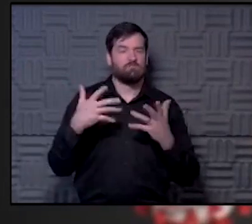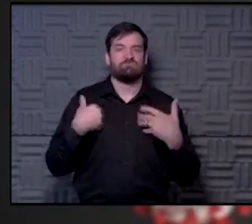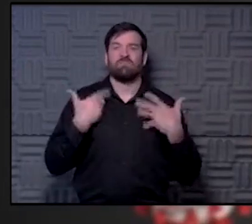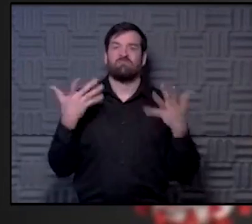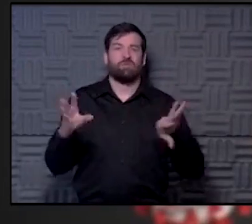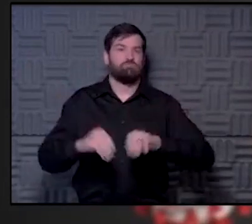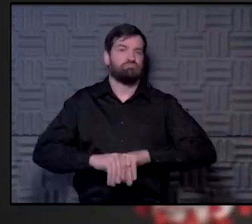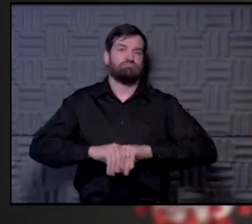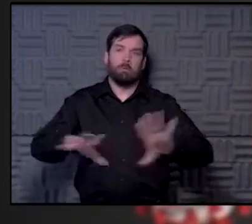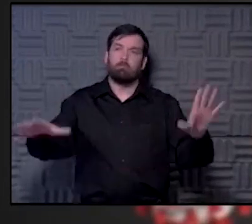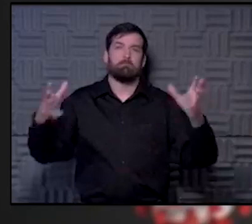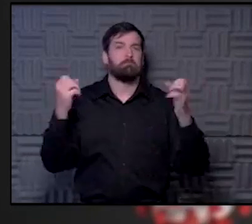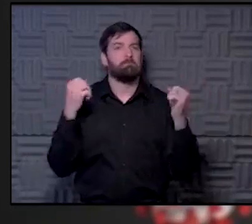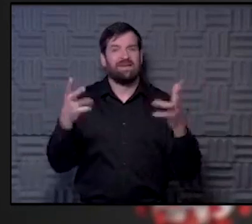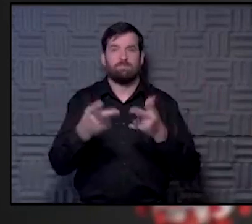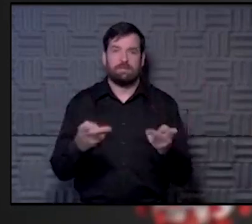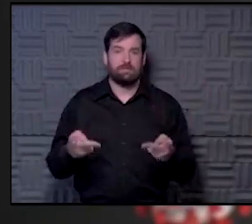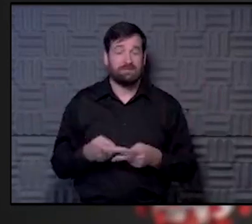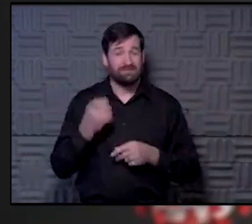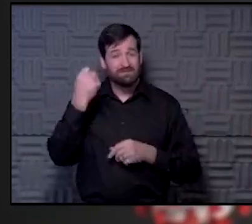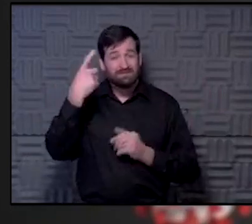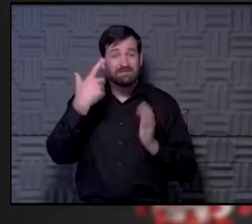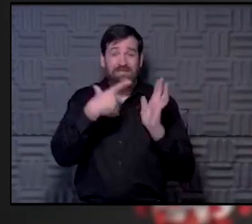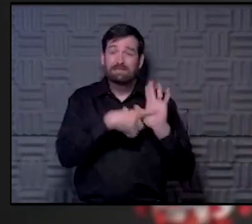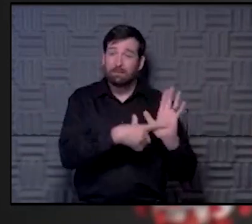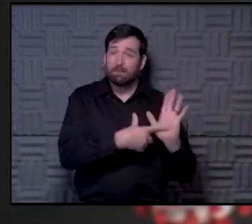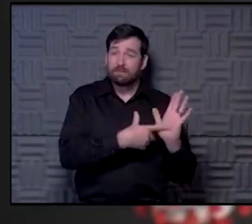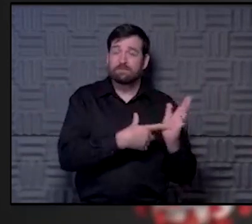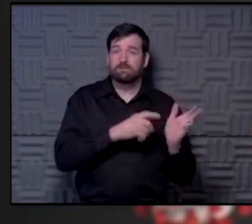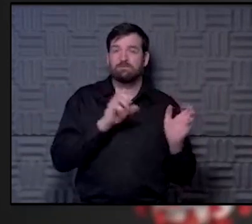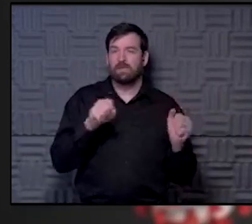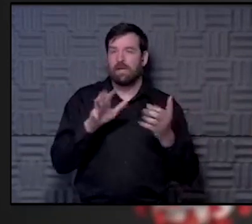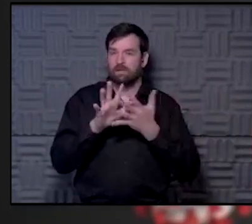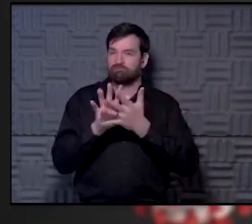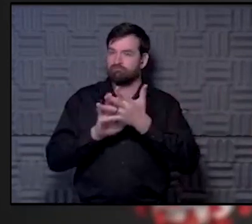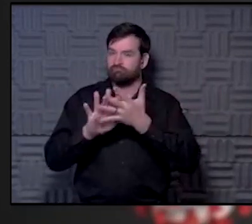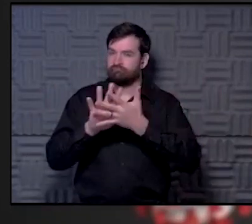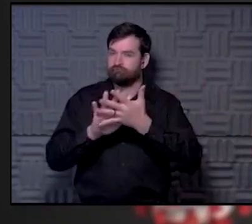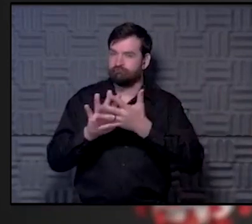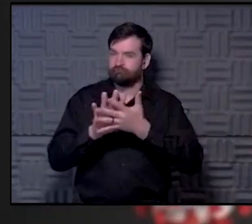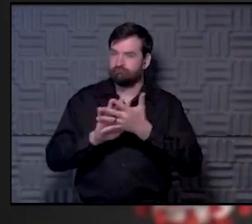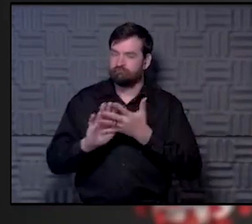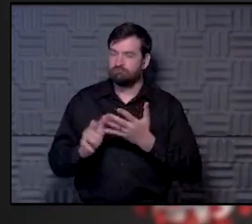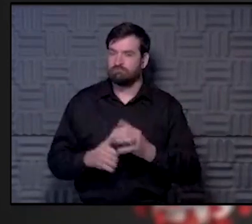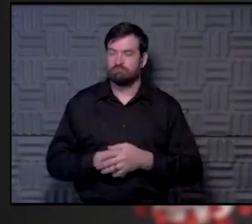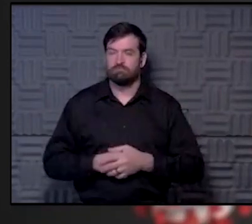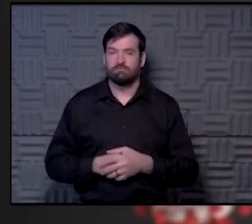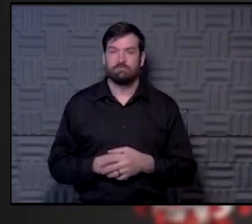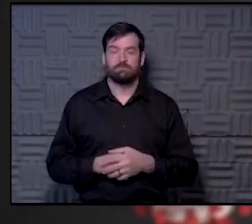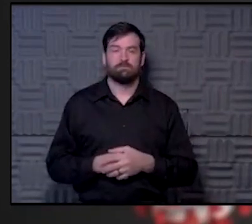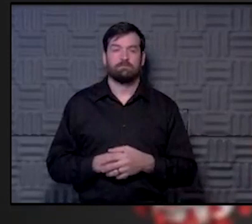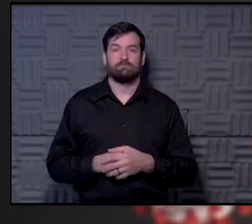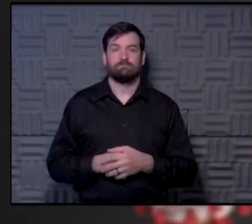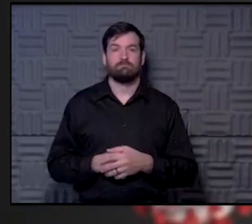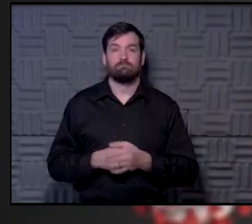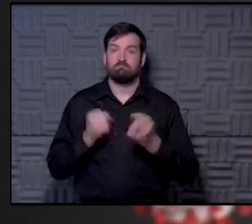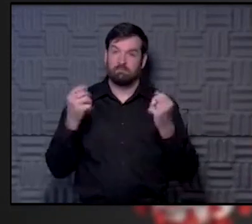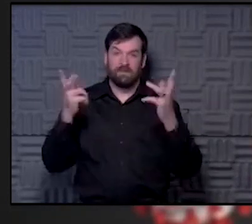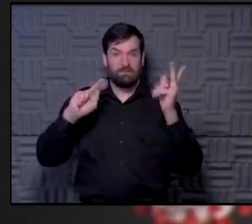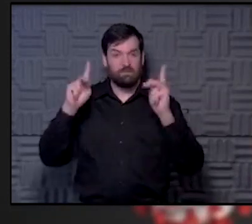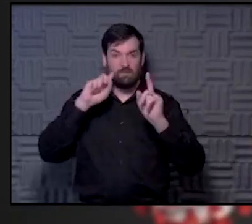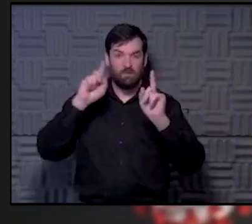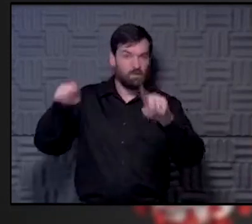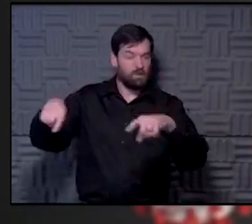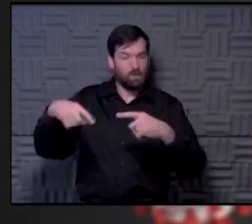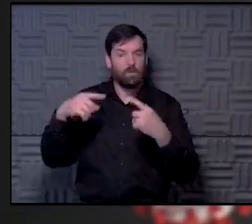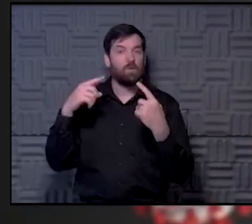to lots of places because the symptoms of this can be rather vague. Headache is going to be the most prominent symptom, and lots of people go to the emergency room